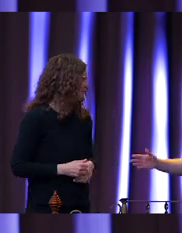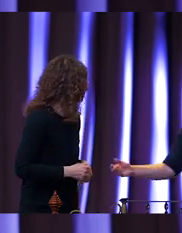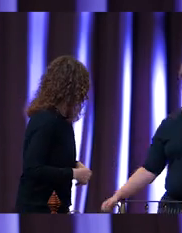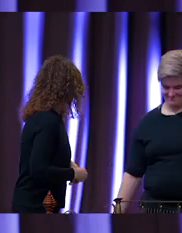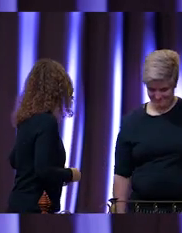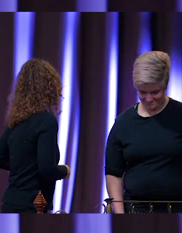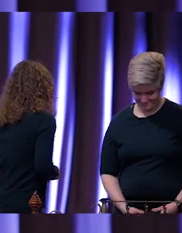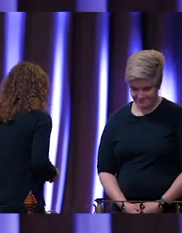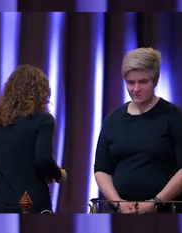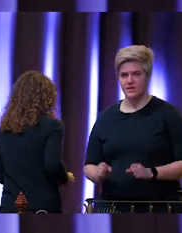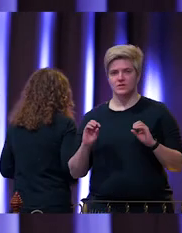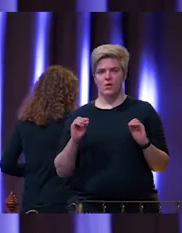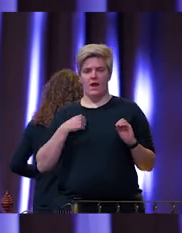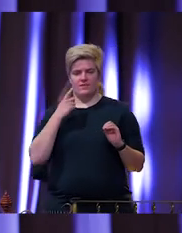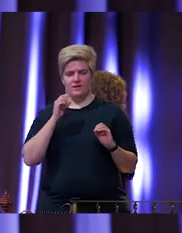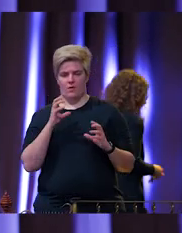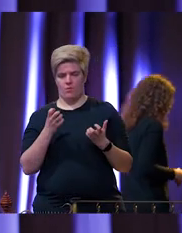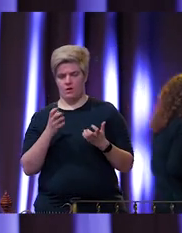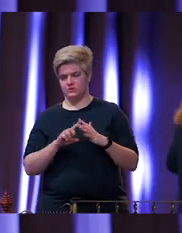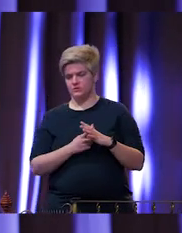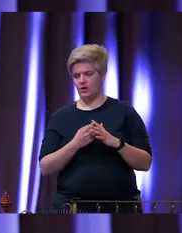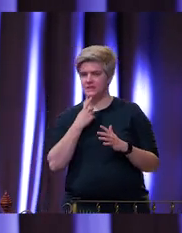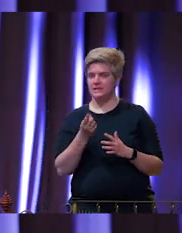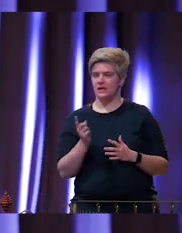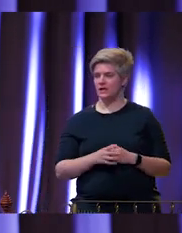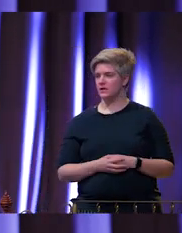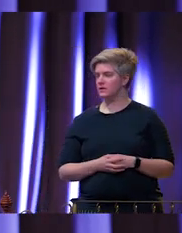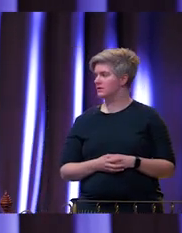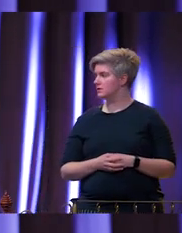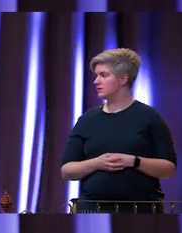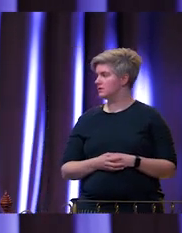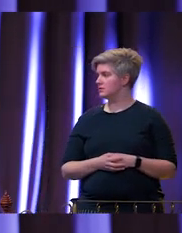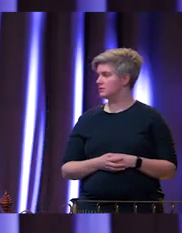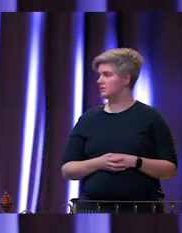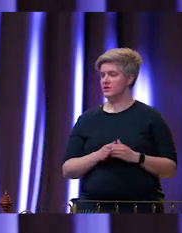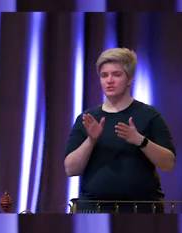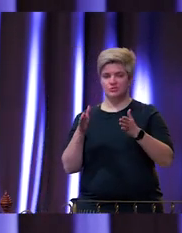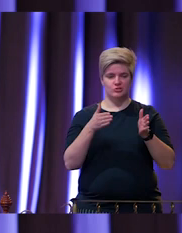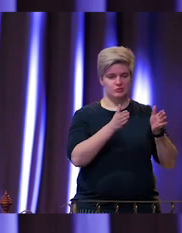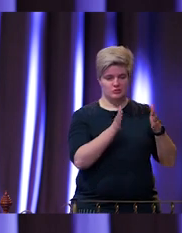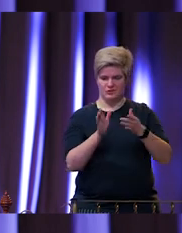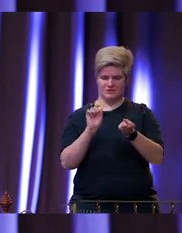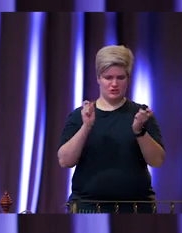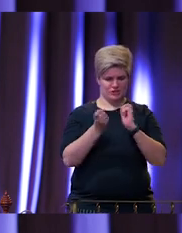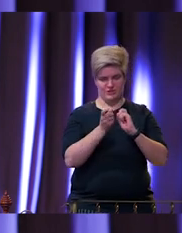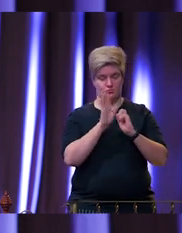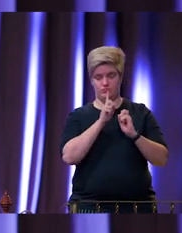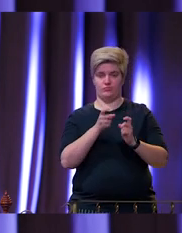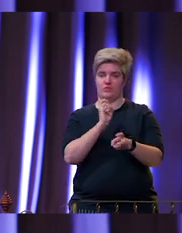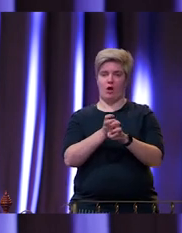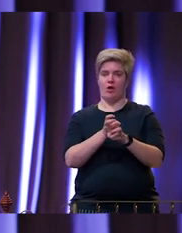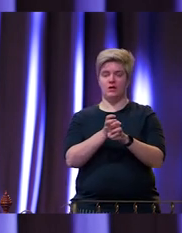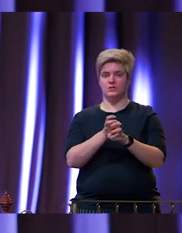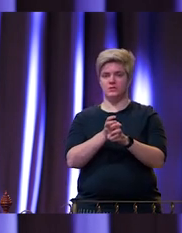I think I want to start by just saying, shifts and change are hard. You know, it's just